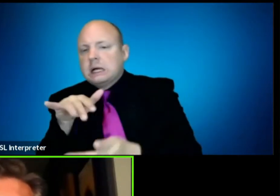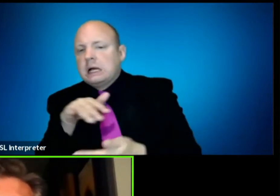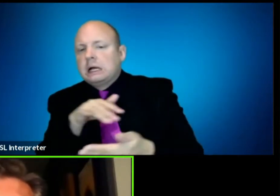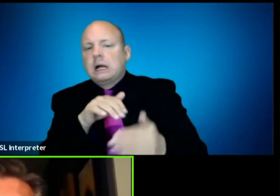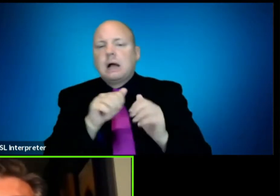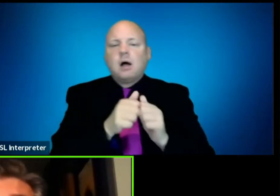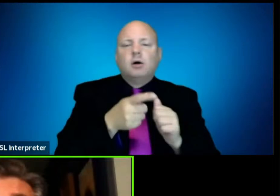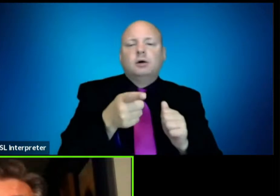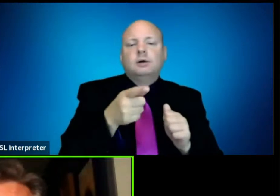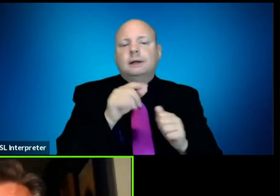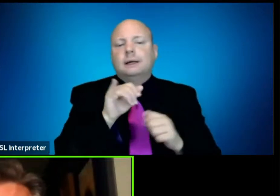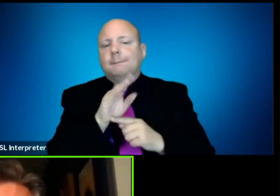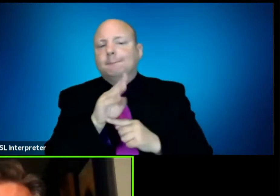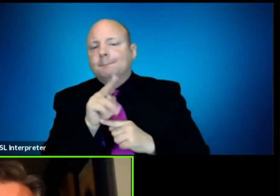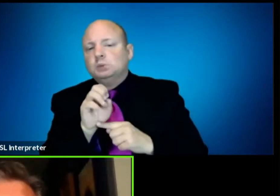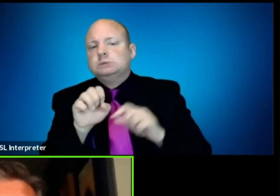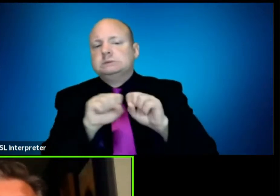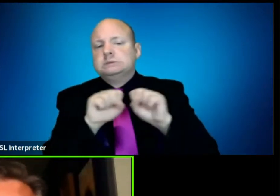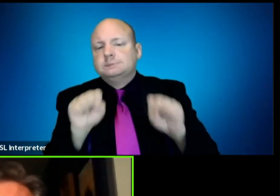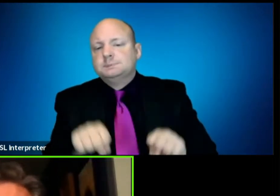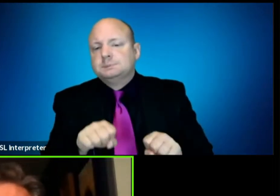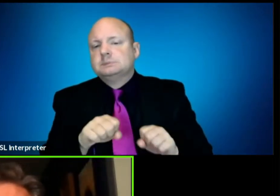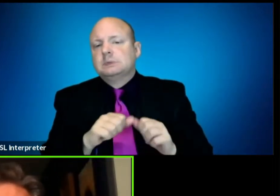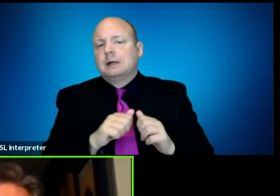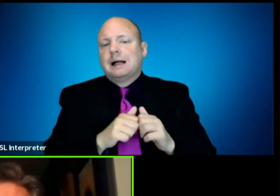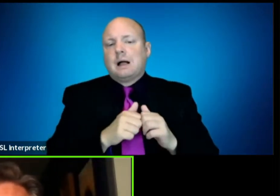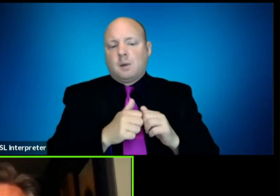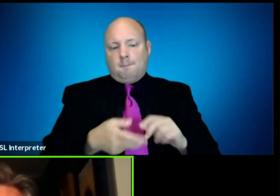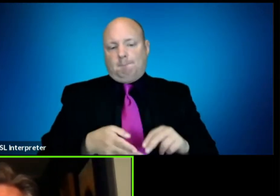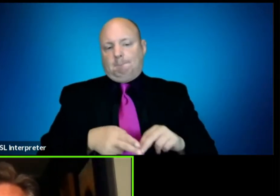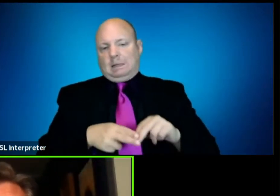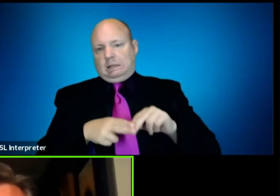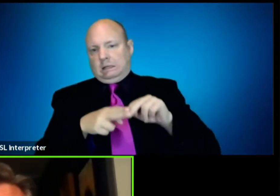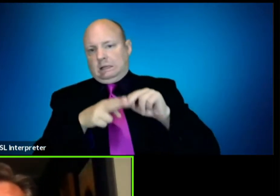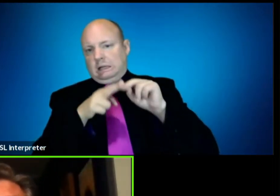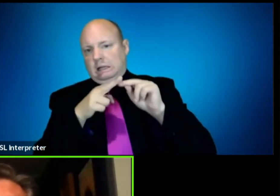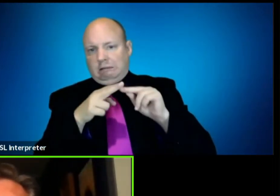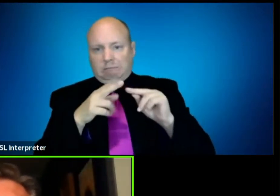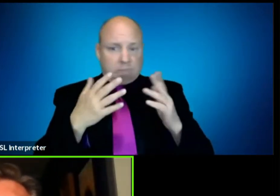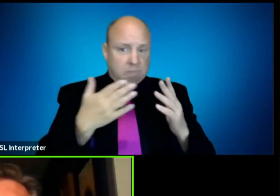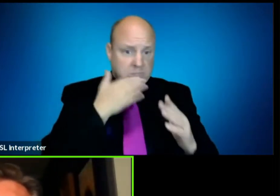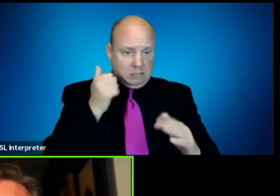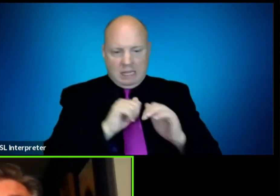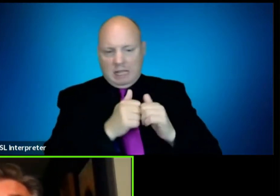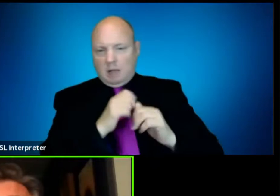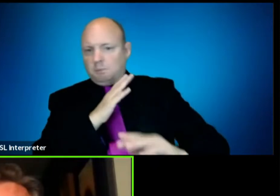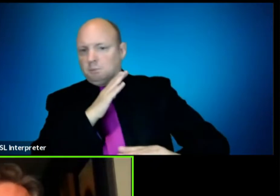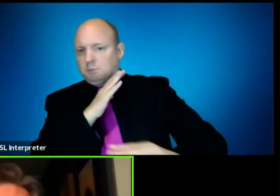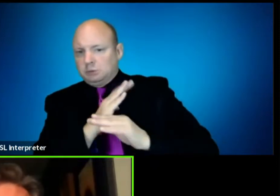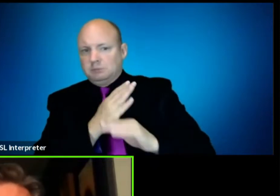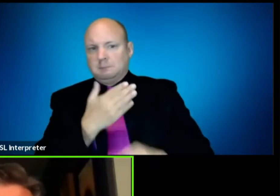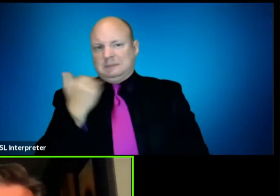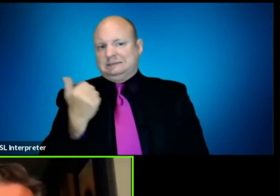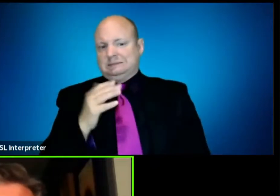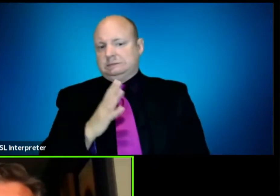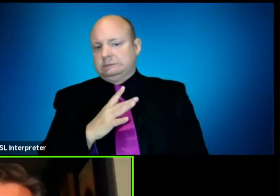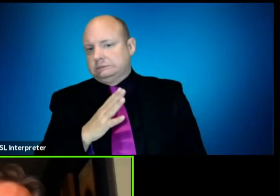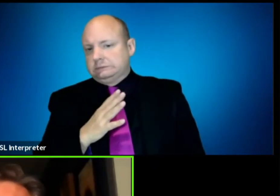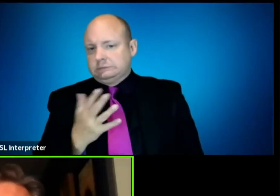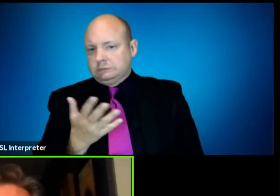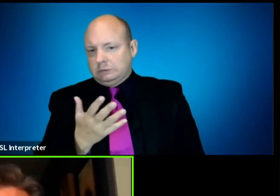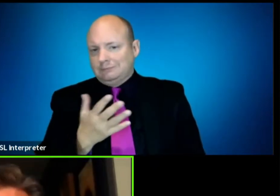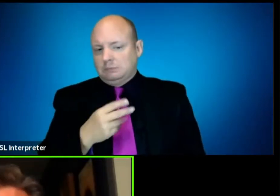a better response and gives them more protection. What we're expecting in the coming week or weeks is that we will have booster doses